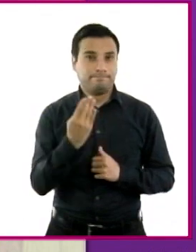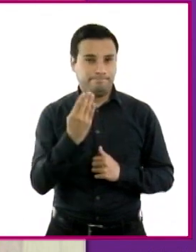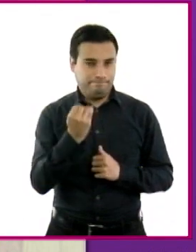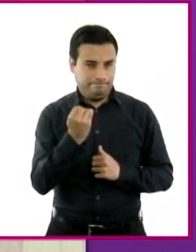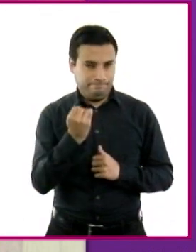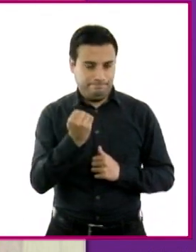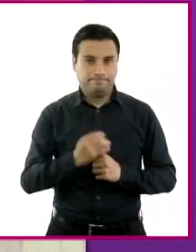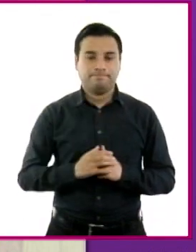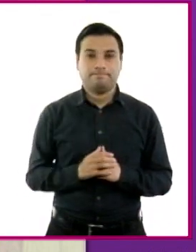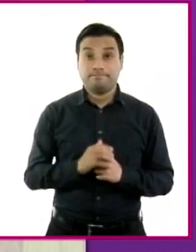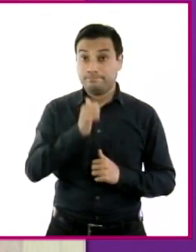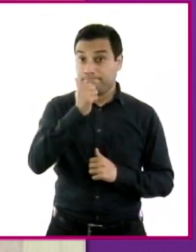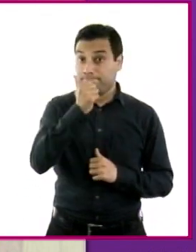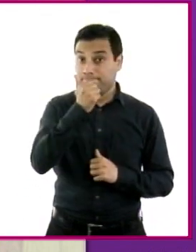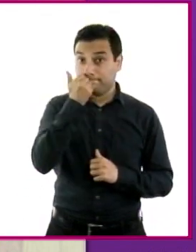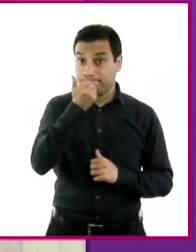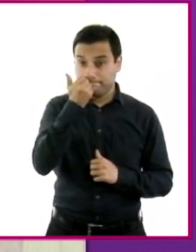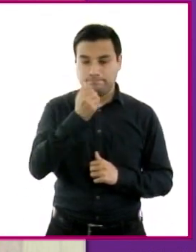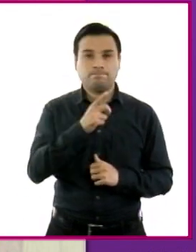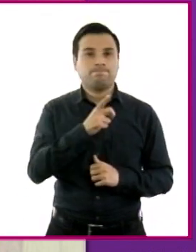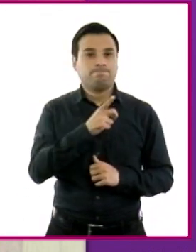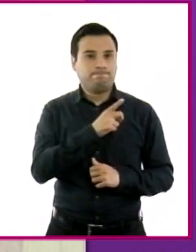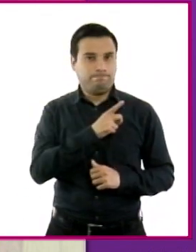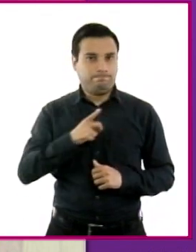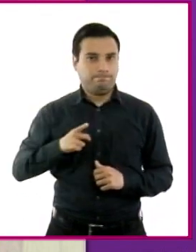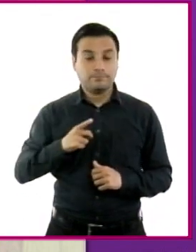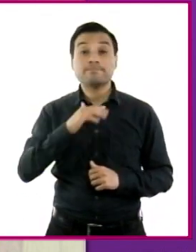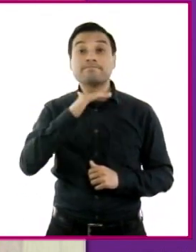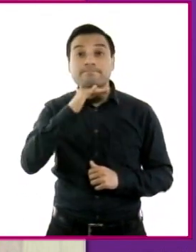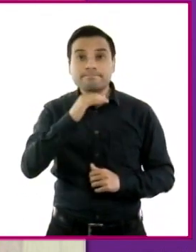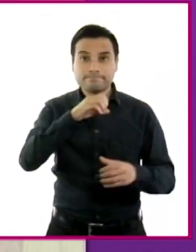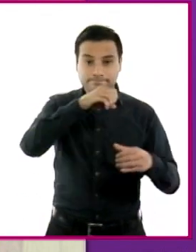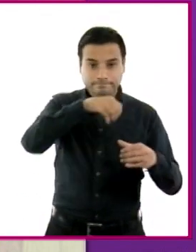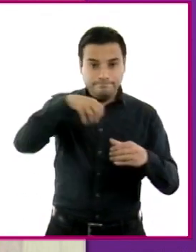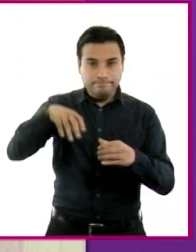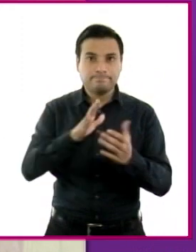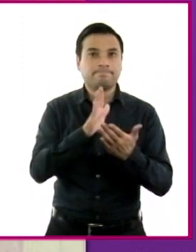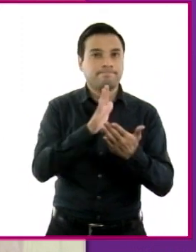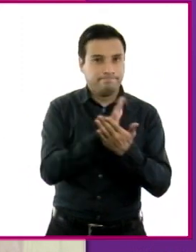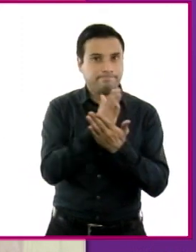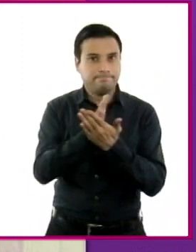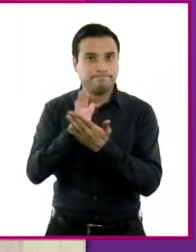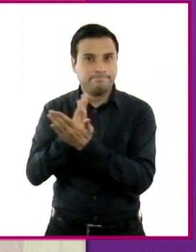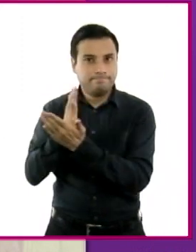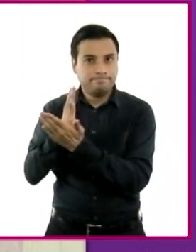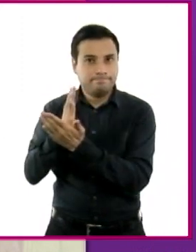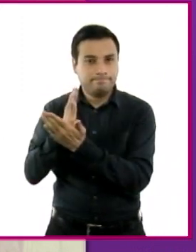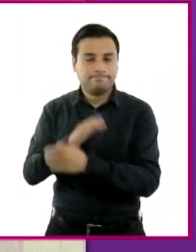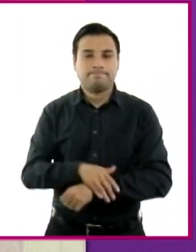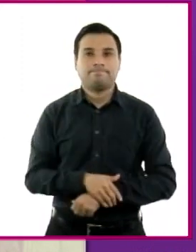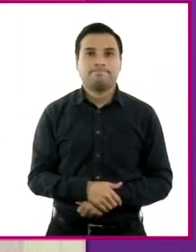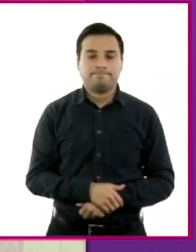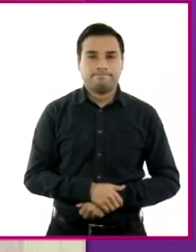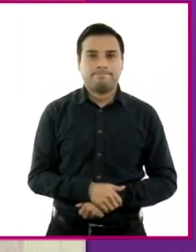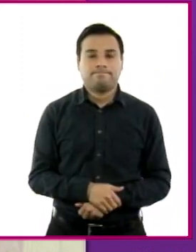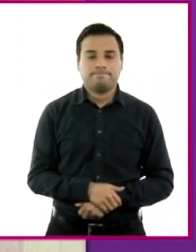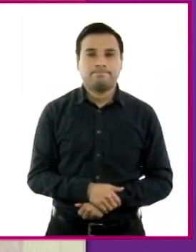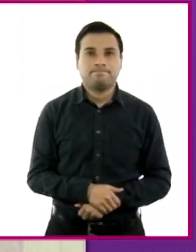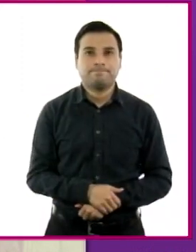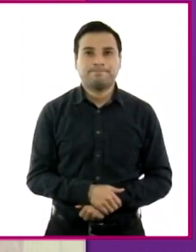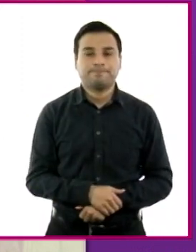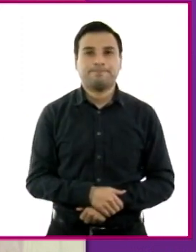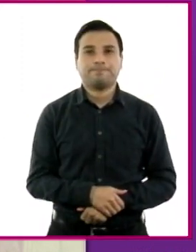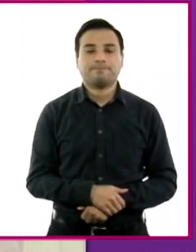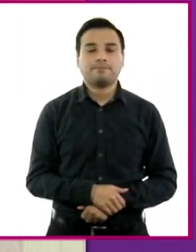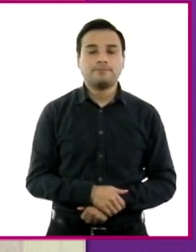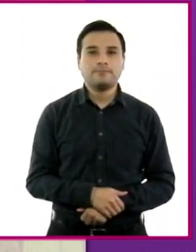9. Students must classify and recycle the trash. Students must classify and